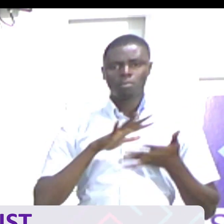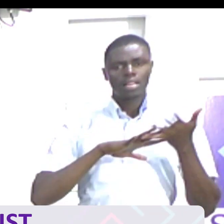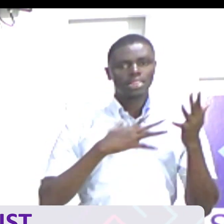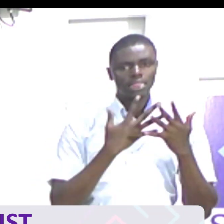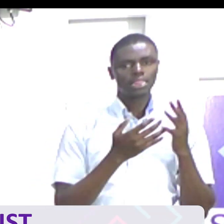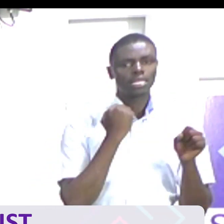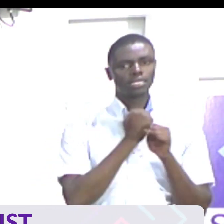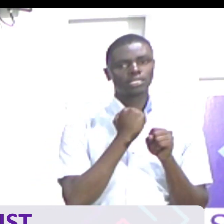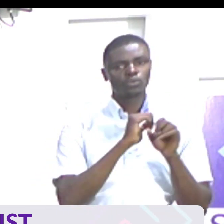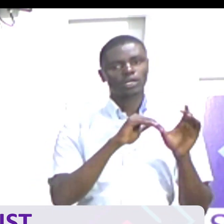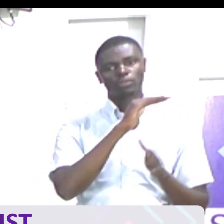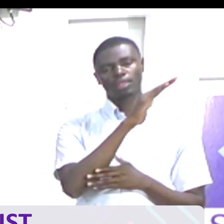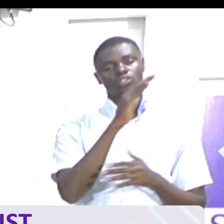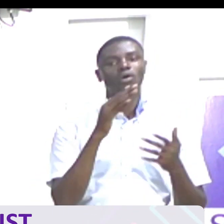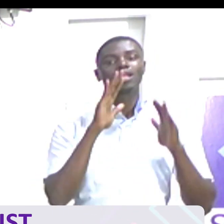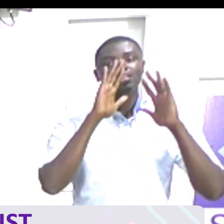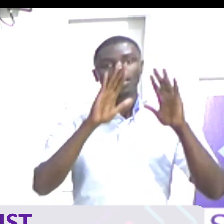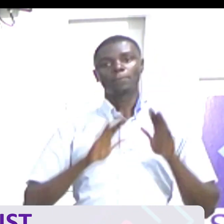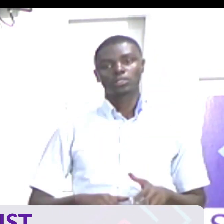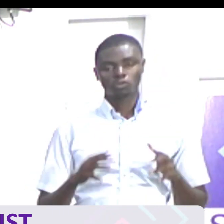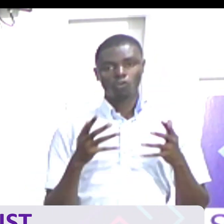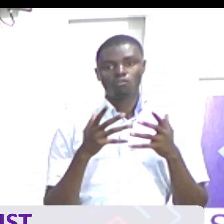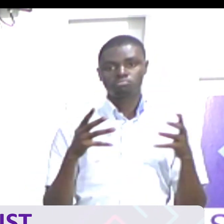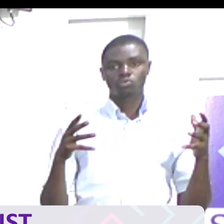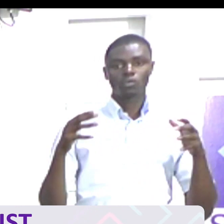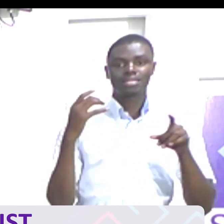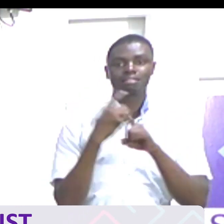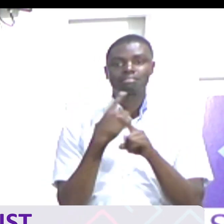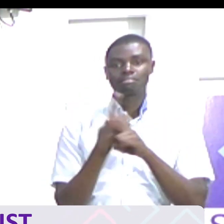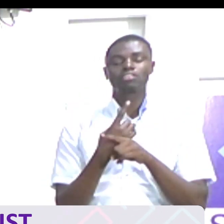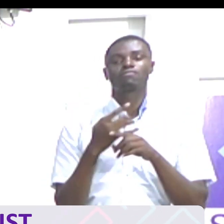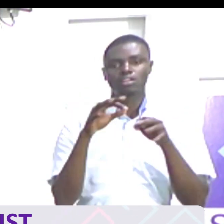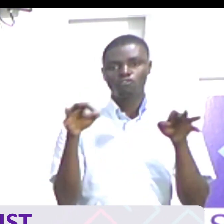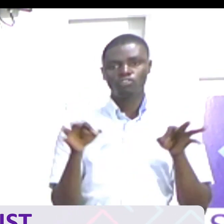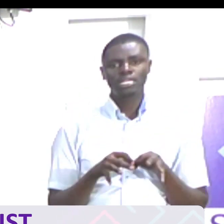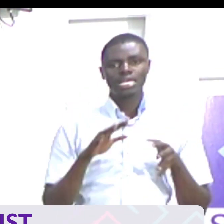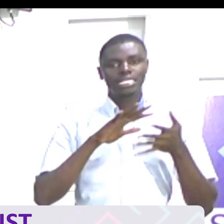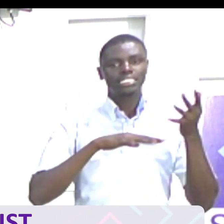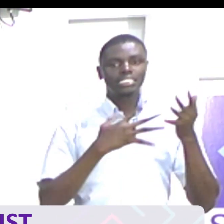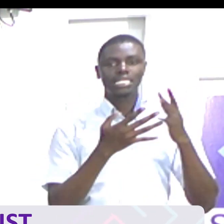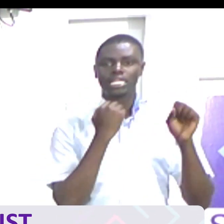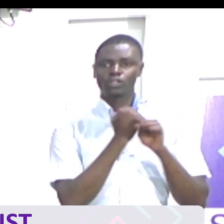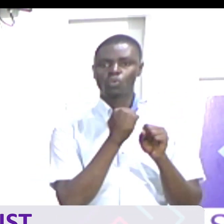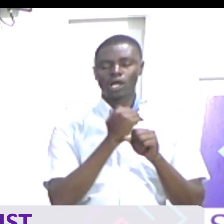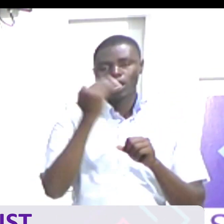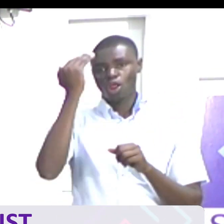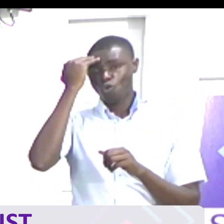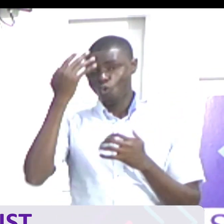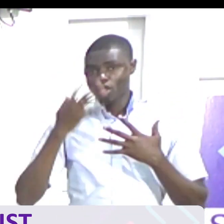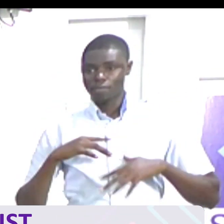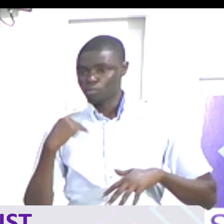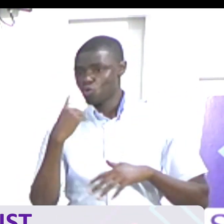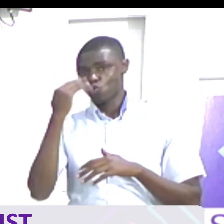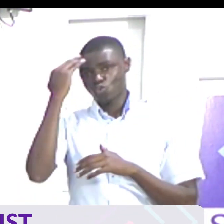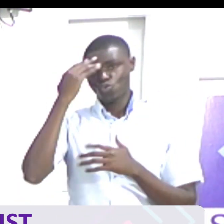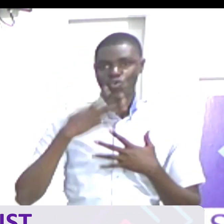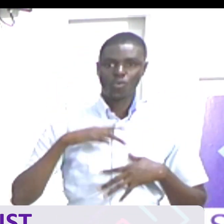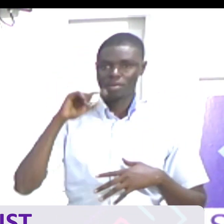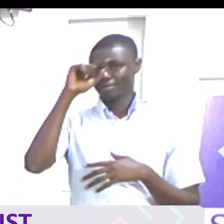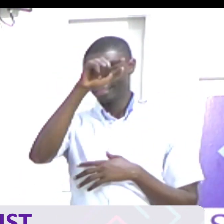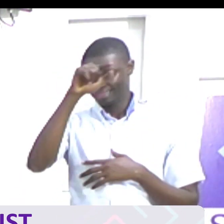pale nje. Tunaona the essence of growing in our different fields is networking, knowing people who know people.